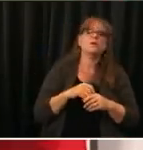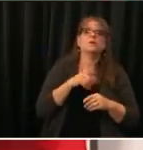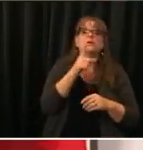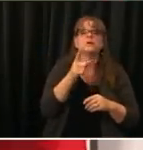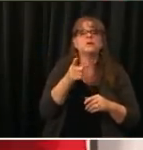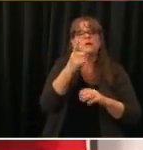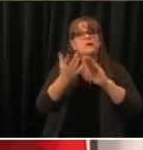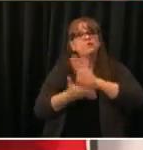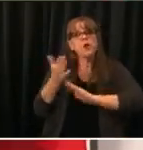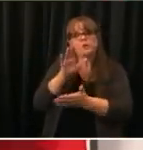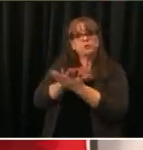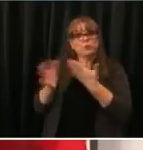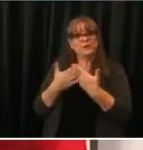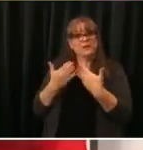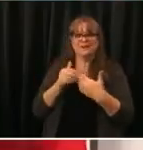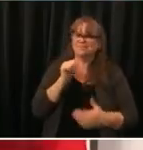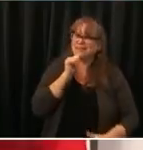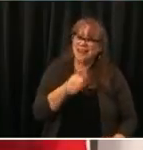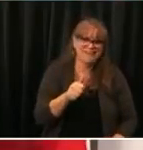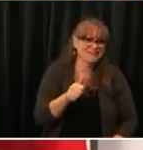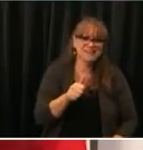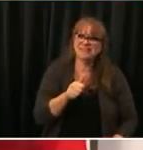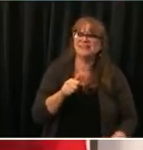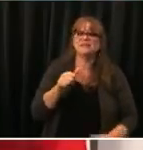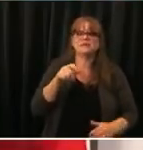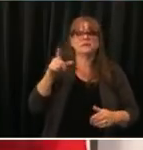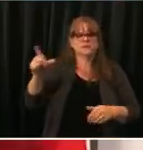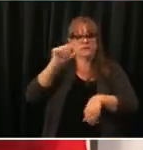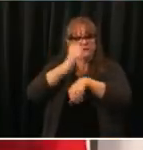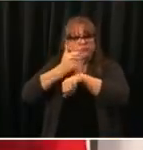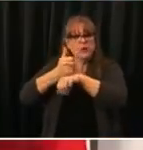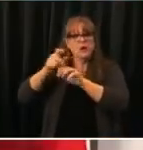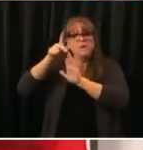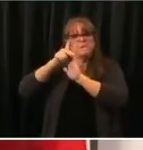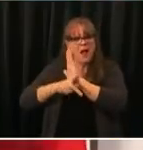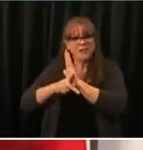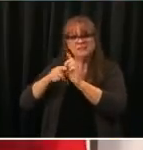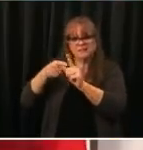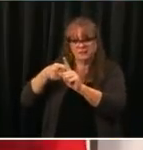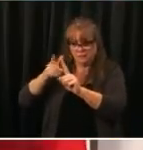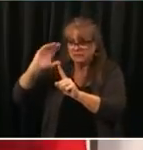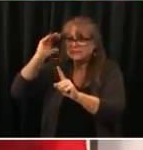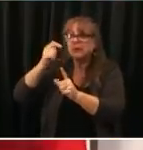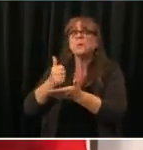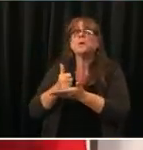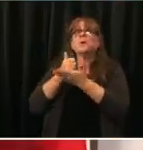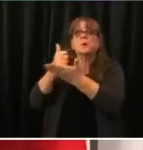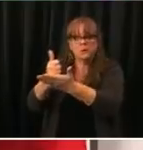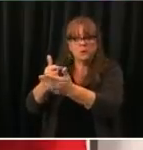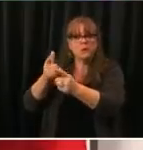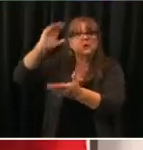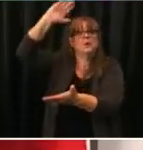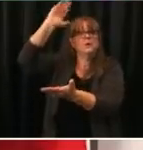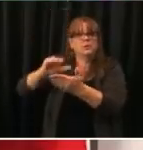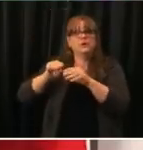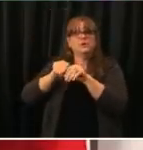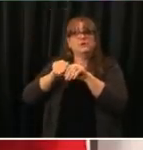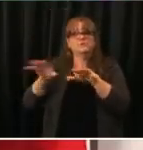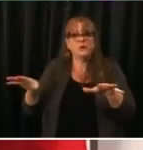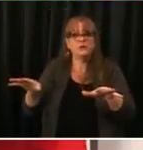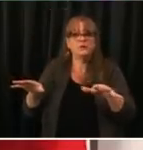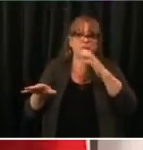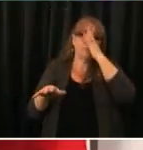very protocols that are designed and are very effective in keeping the risk low, namely quarantines, also get in the way of schools